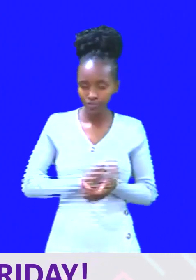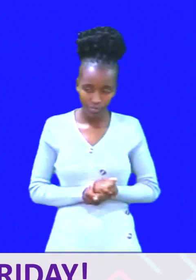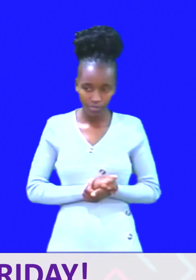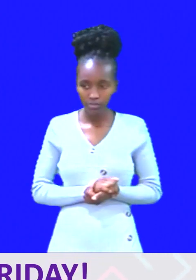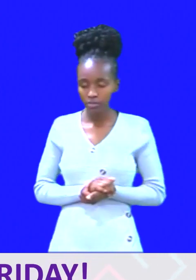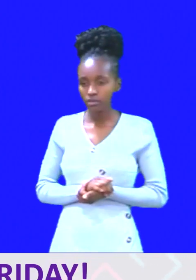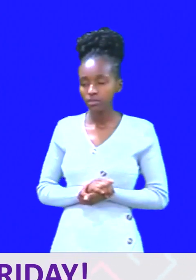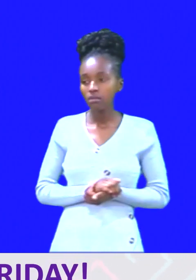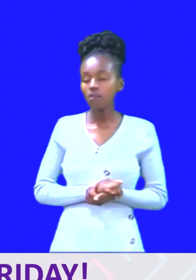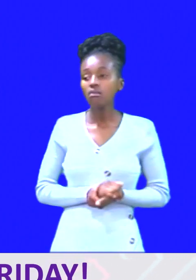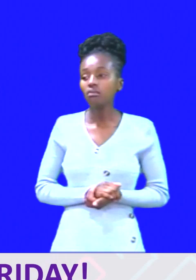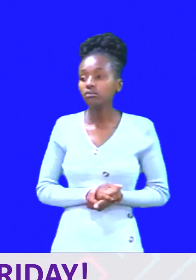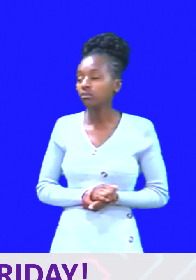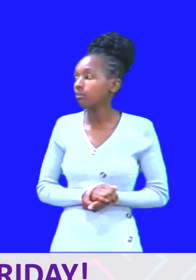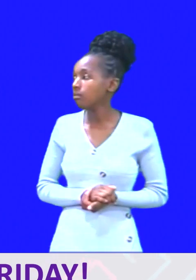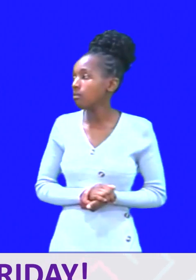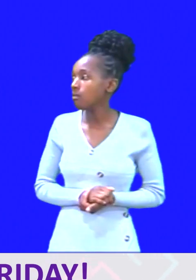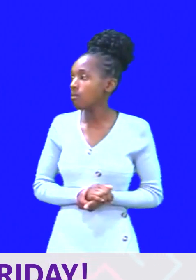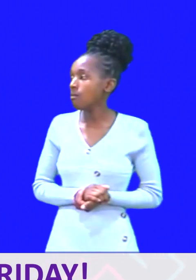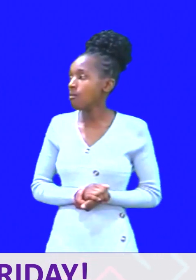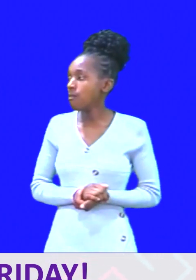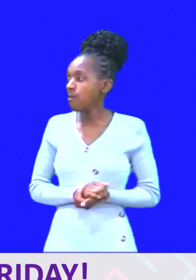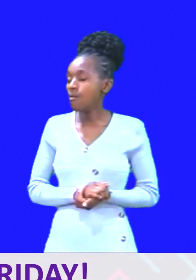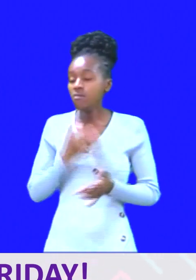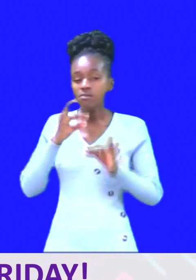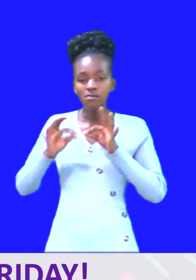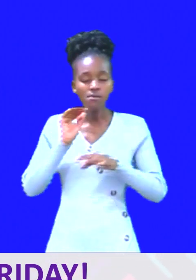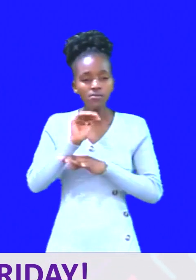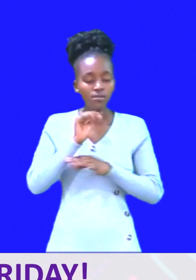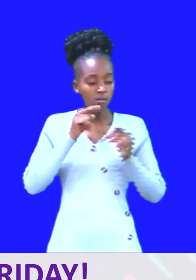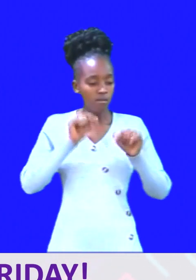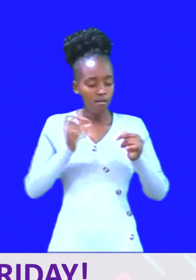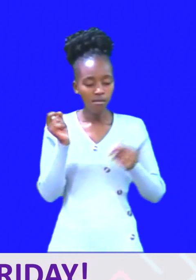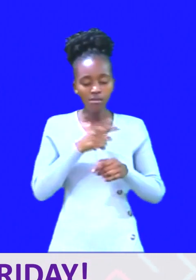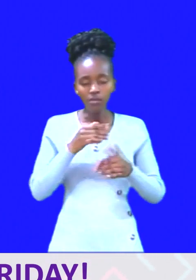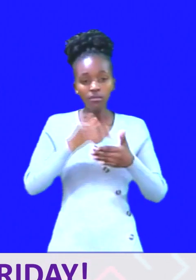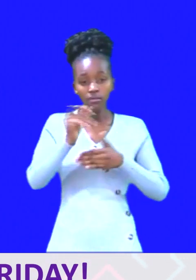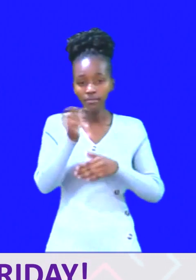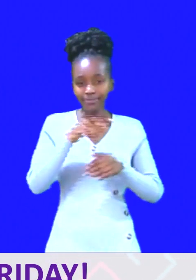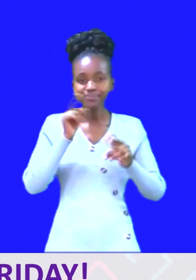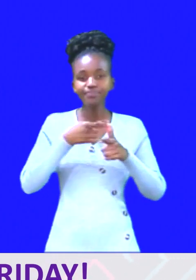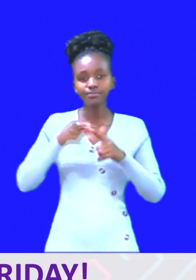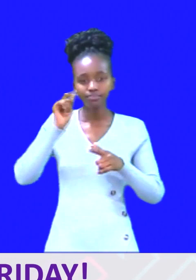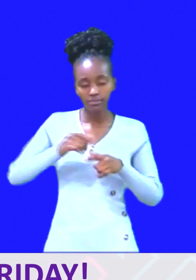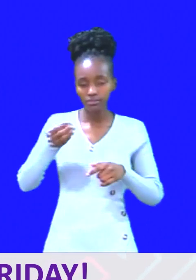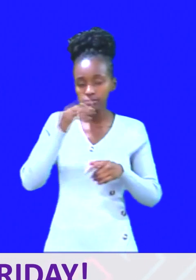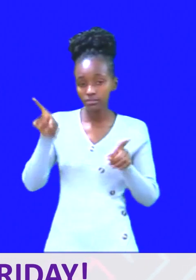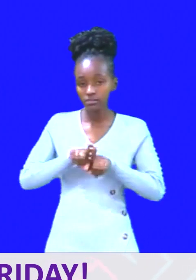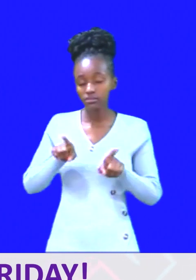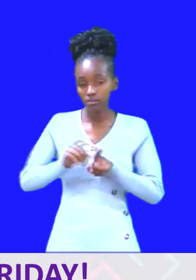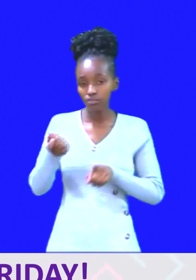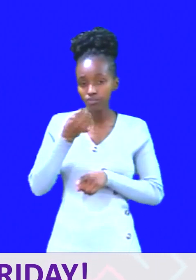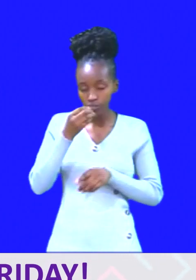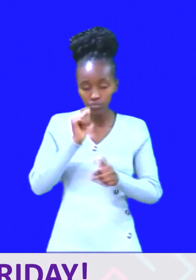any time, any day. Yani food moja tuambiwe leo, hii wiki, hii mwezi yenye tunaingia sep. Ununue chakula moja